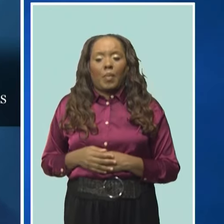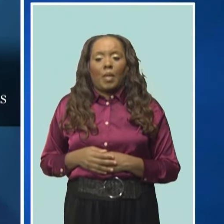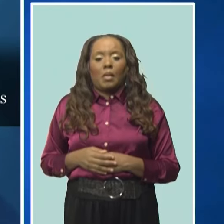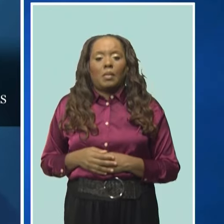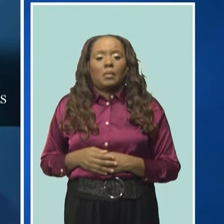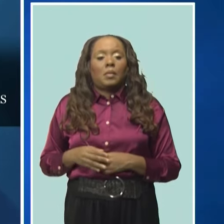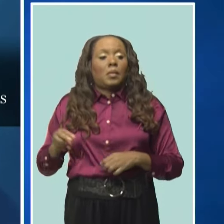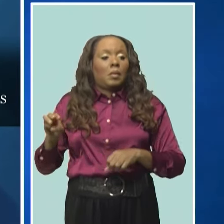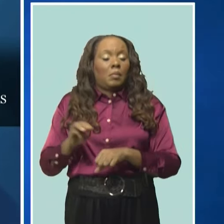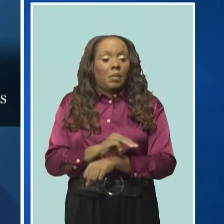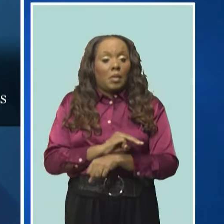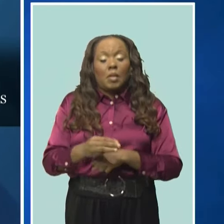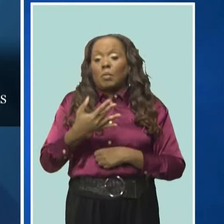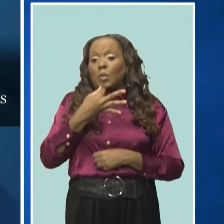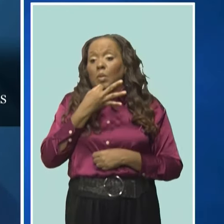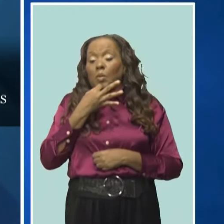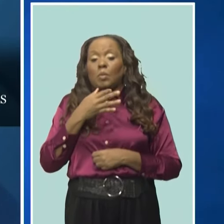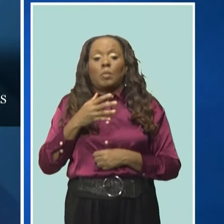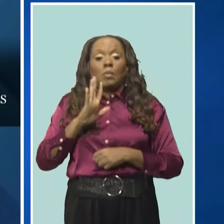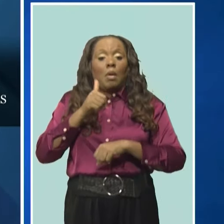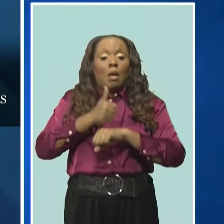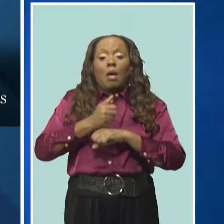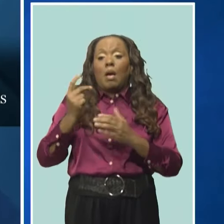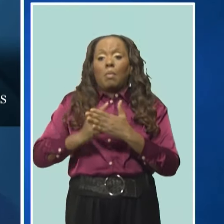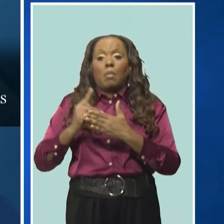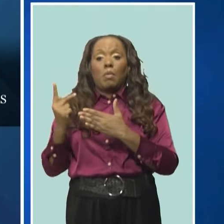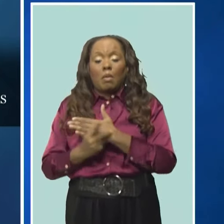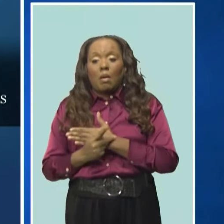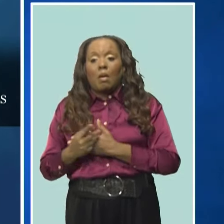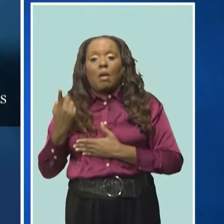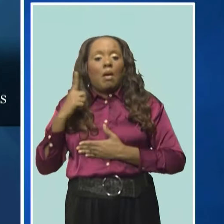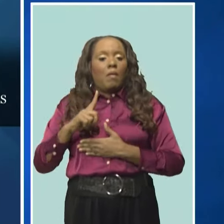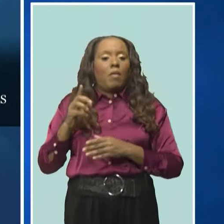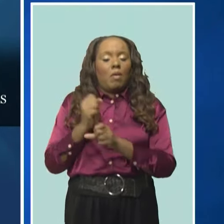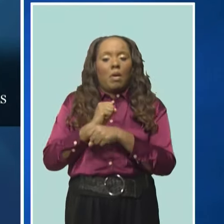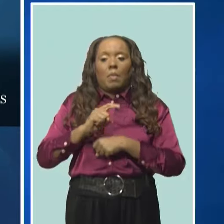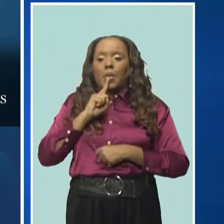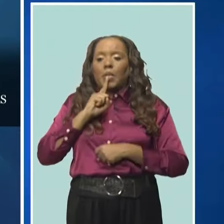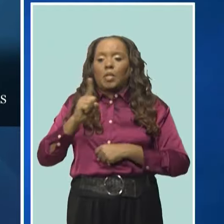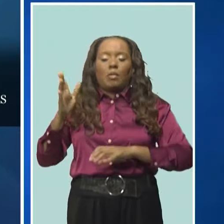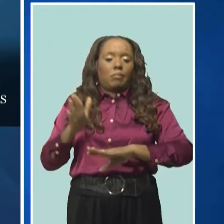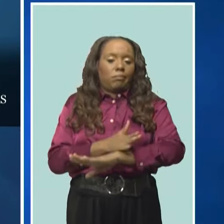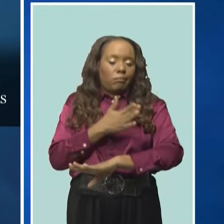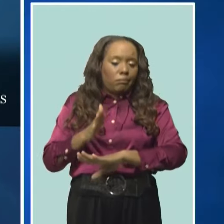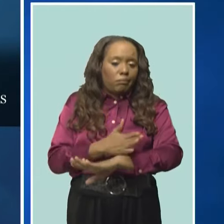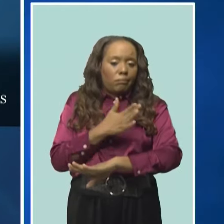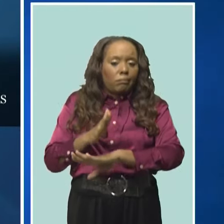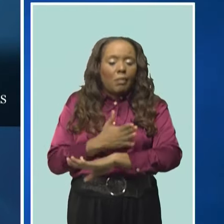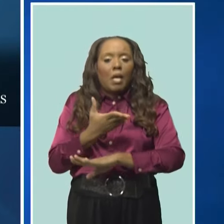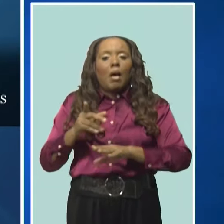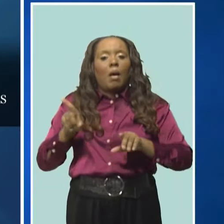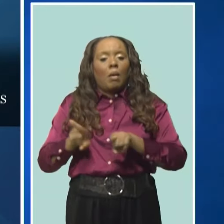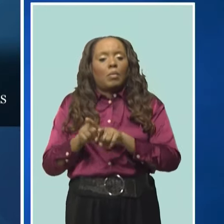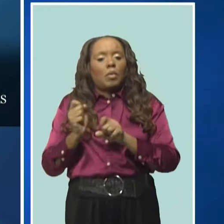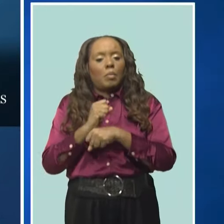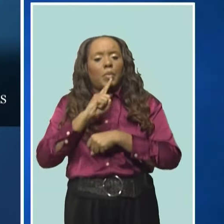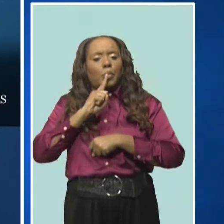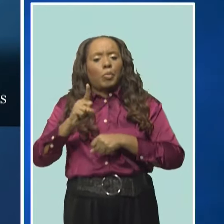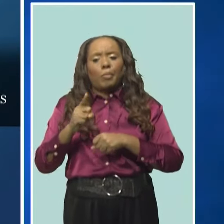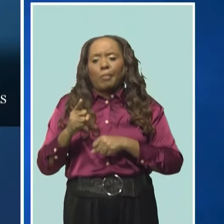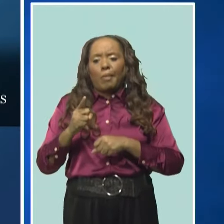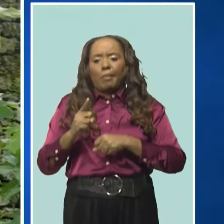soon be rolling out a preventative maintenance program for our bridges as well as our retaining structures.